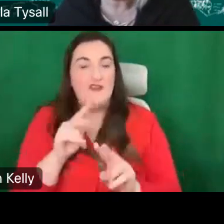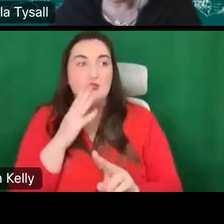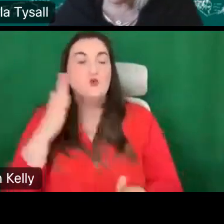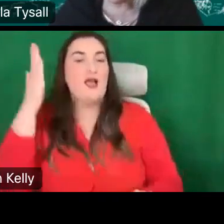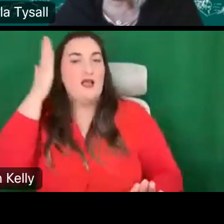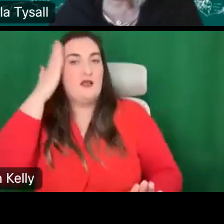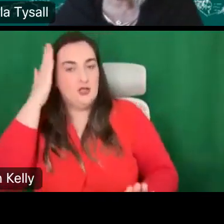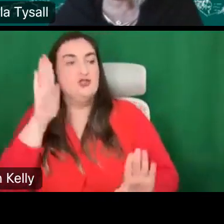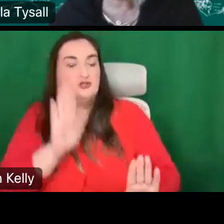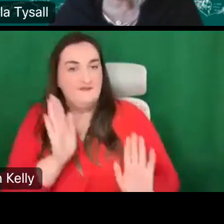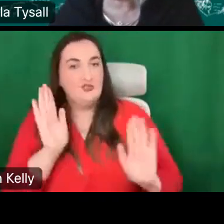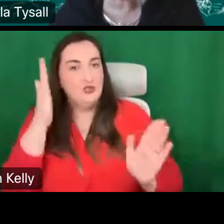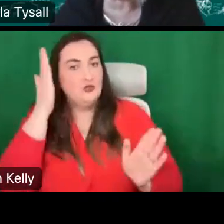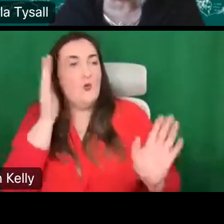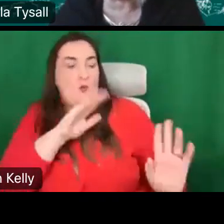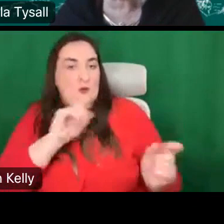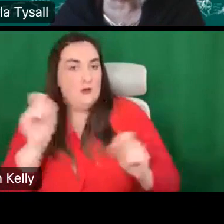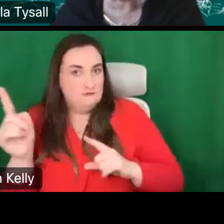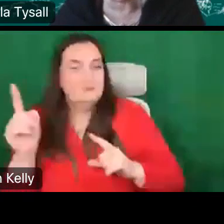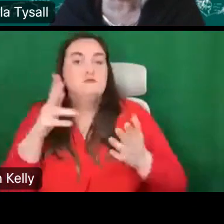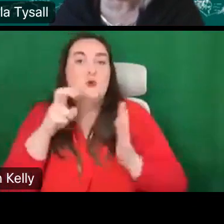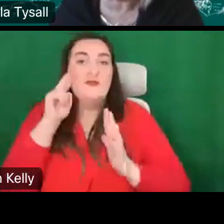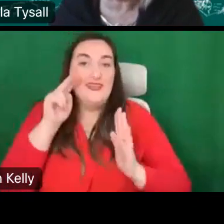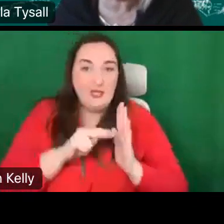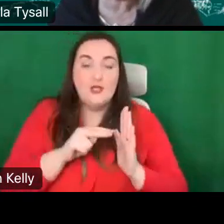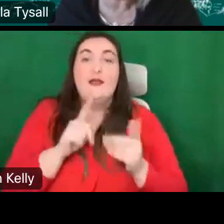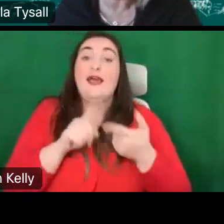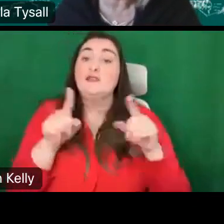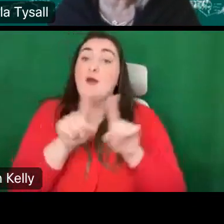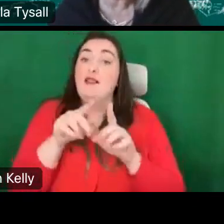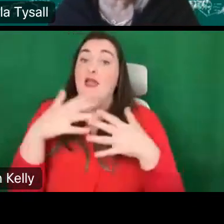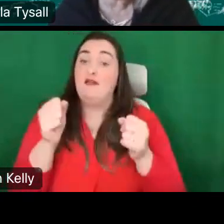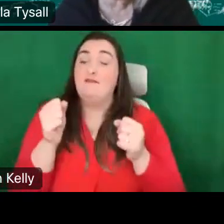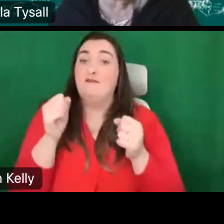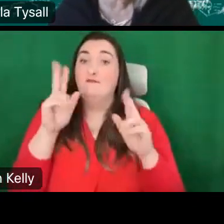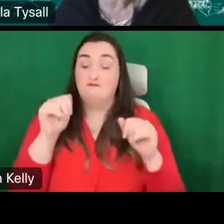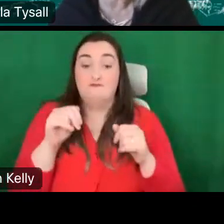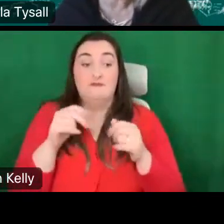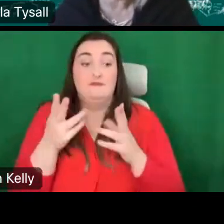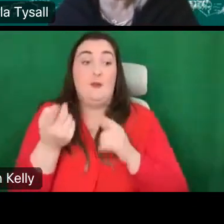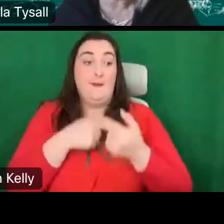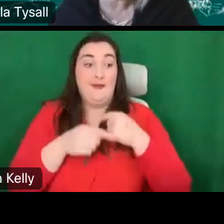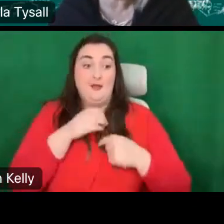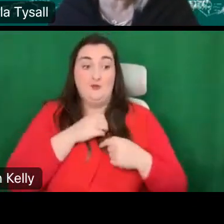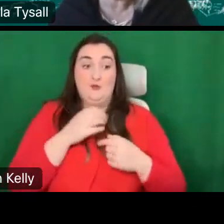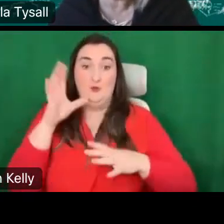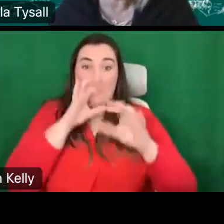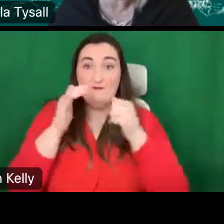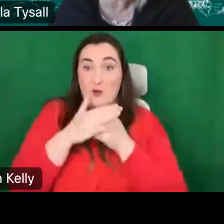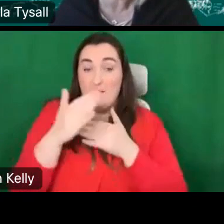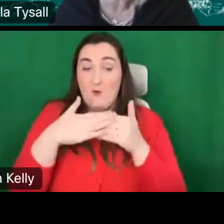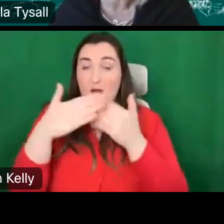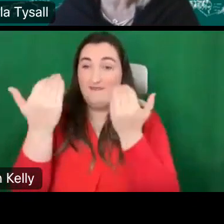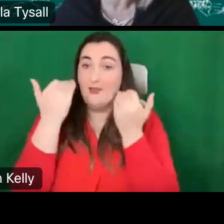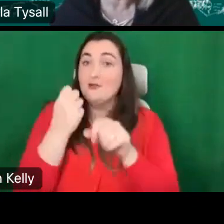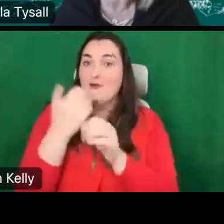notification. They also have an entitlement to come back to seek additional information around the facts relating to the incident